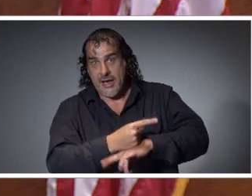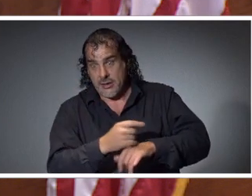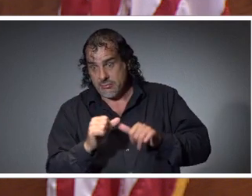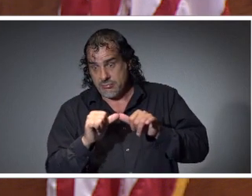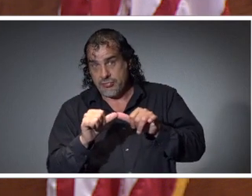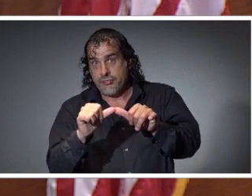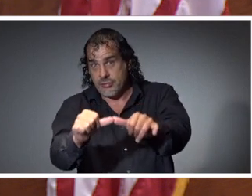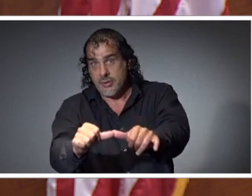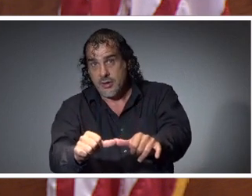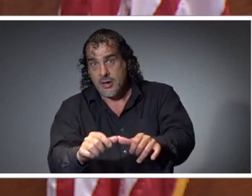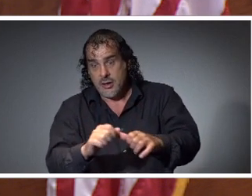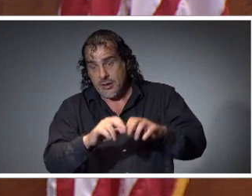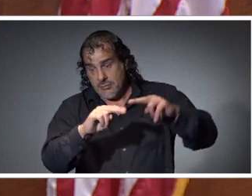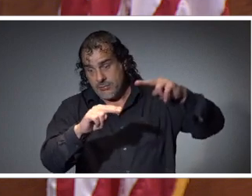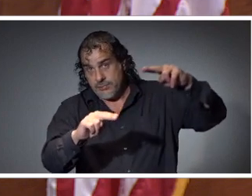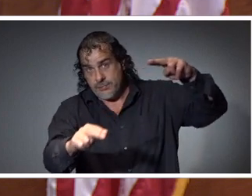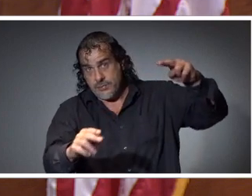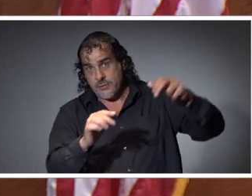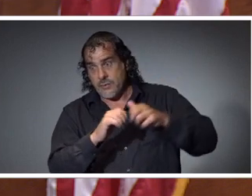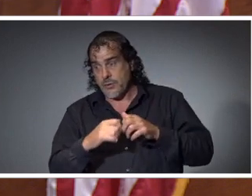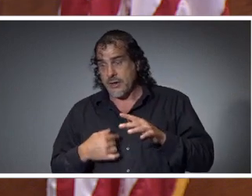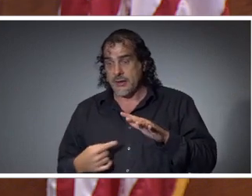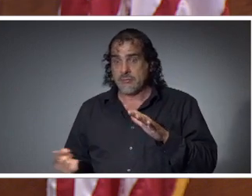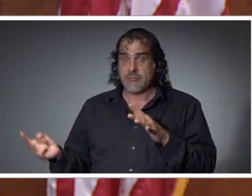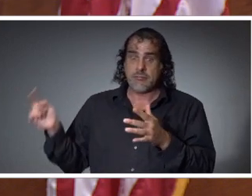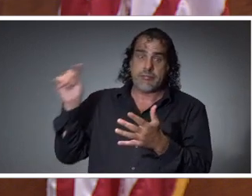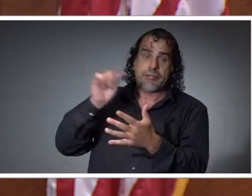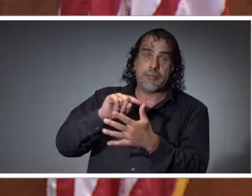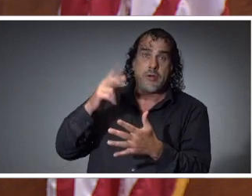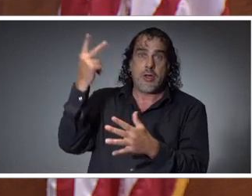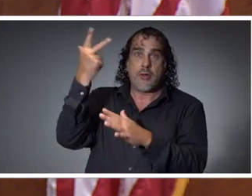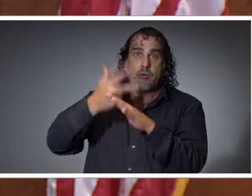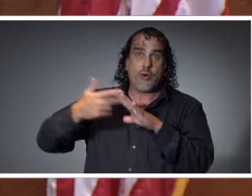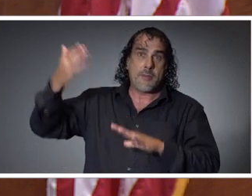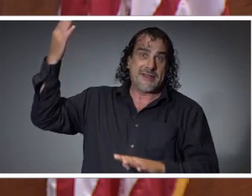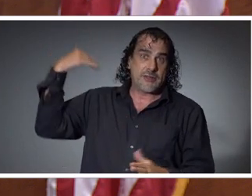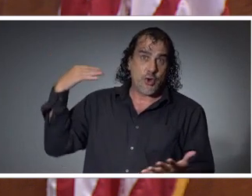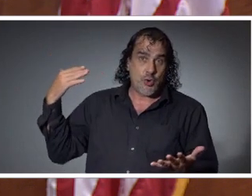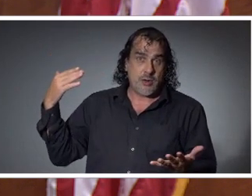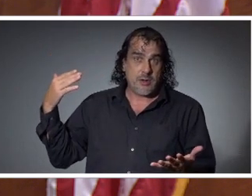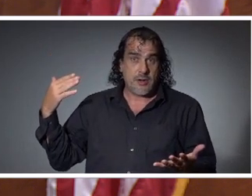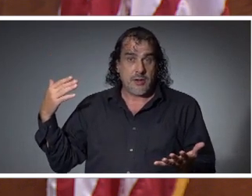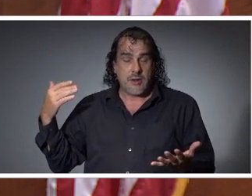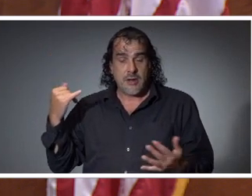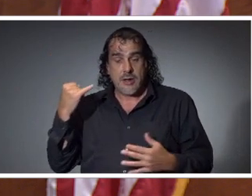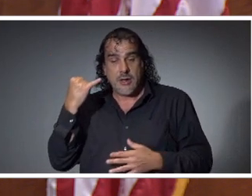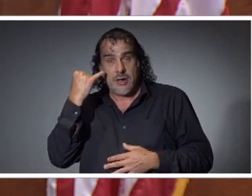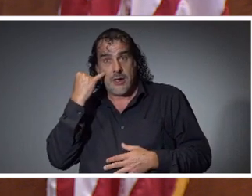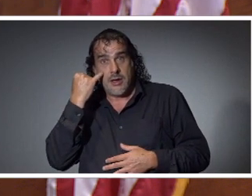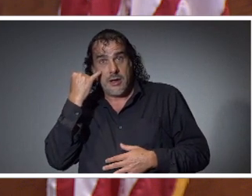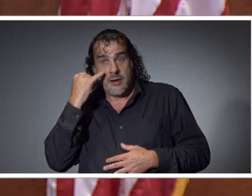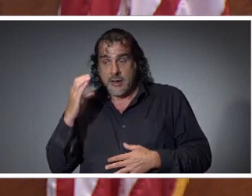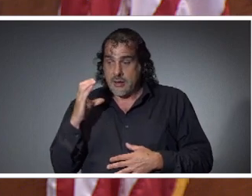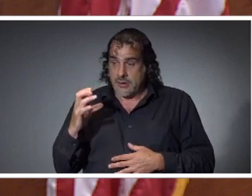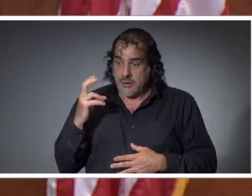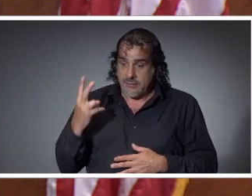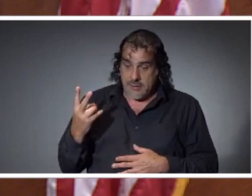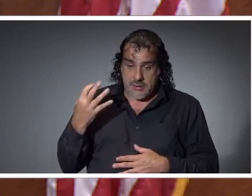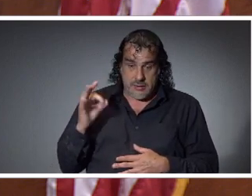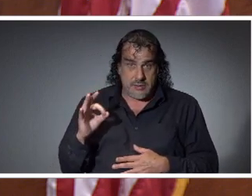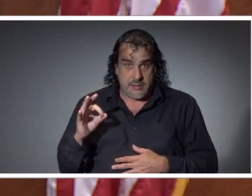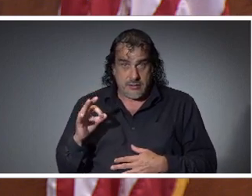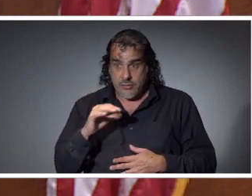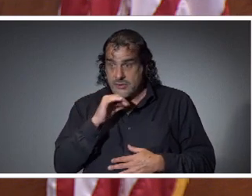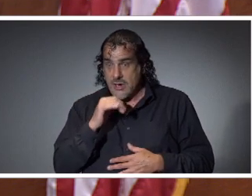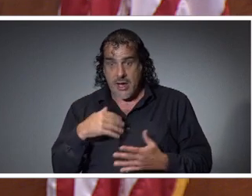back towards where we were 3 months ago. The reality is, if COVID were not an